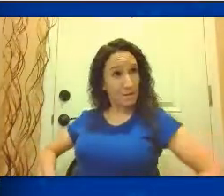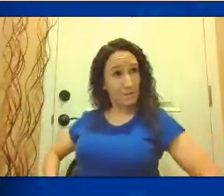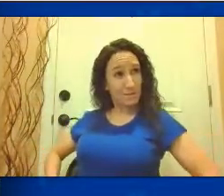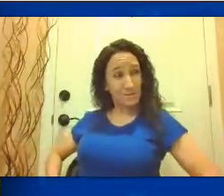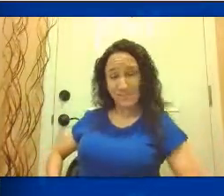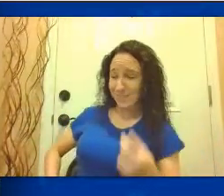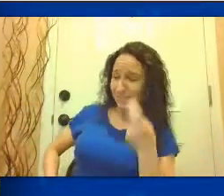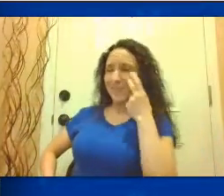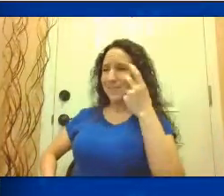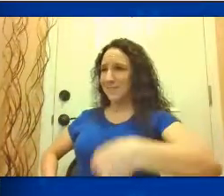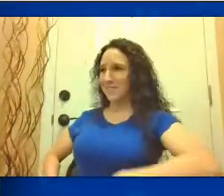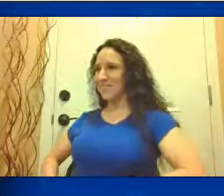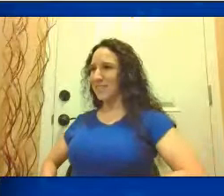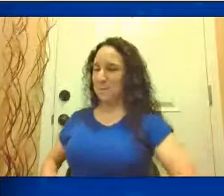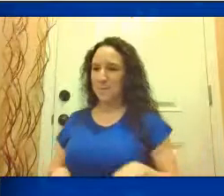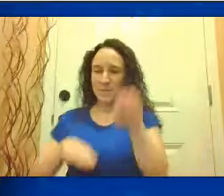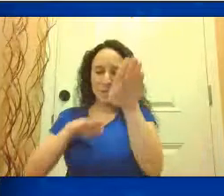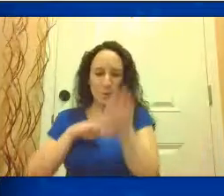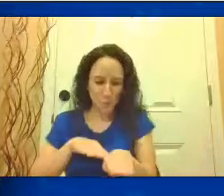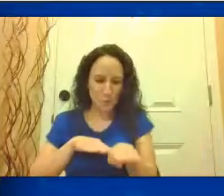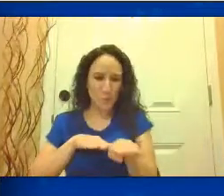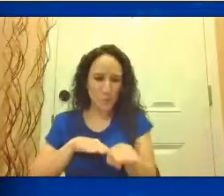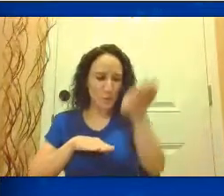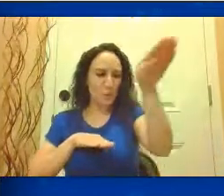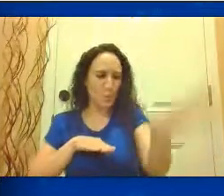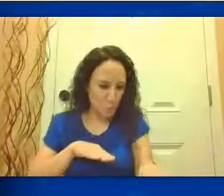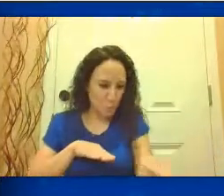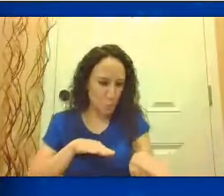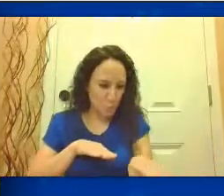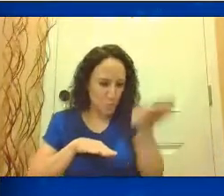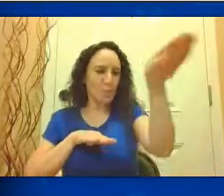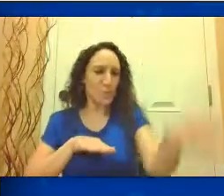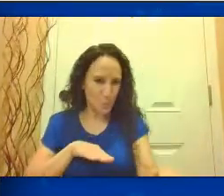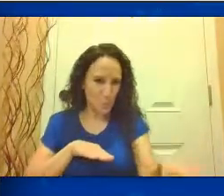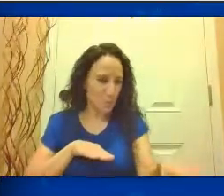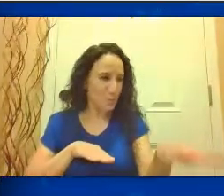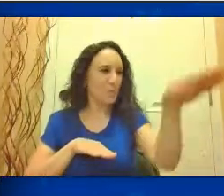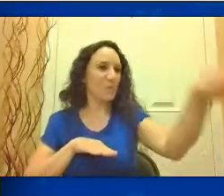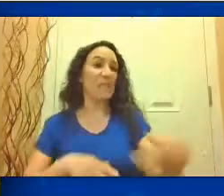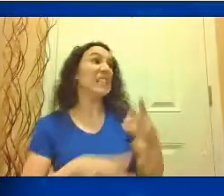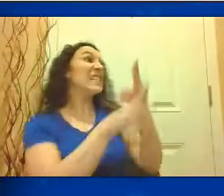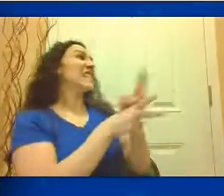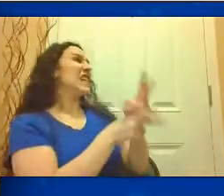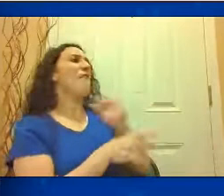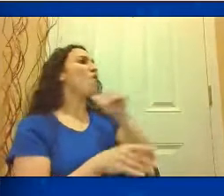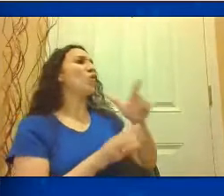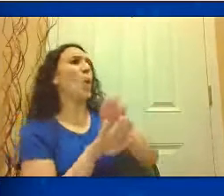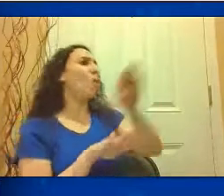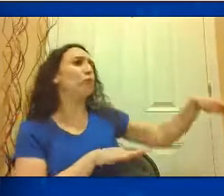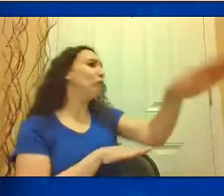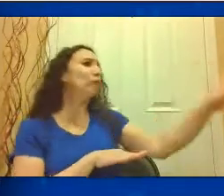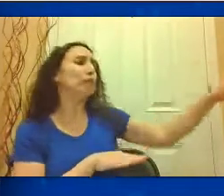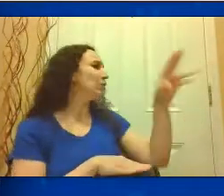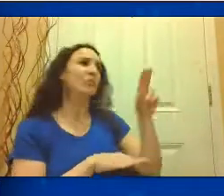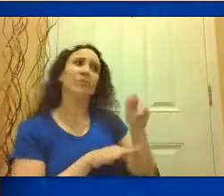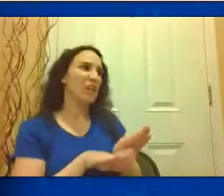Let's find out. 1. Hey, careful not to leave any spaces and keep it in a straight